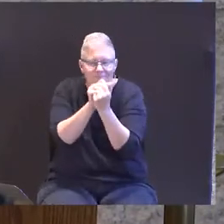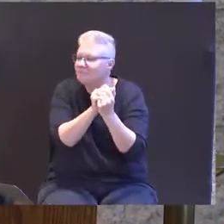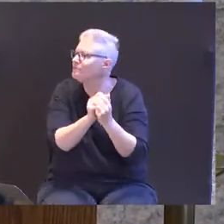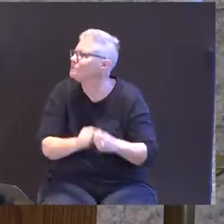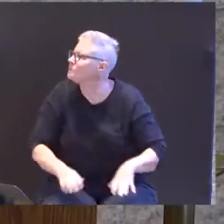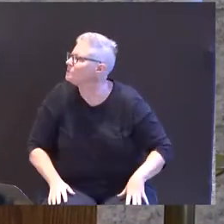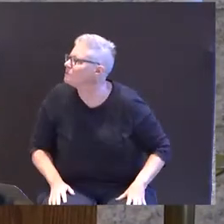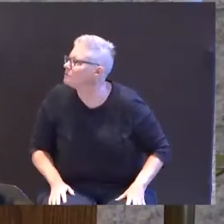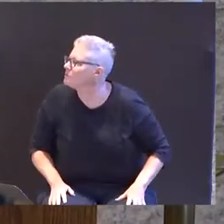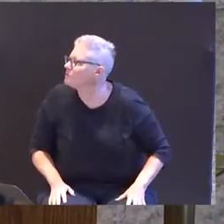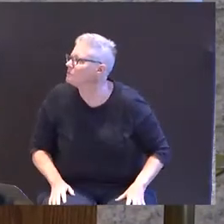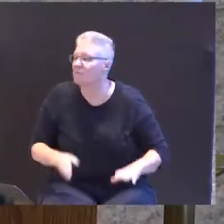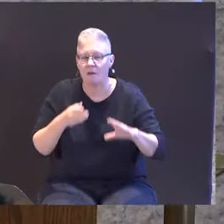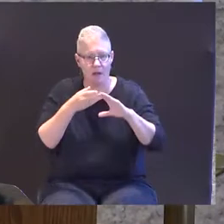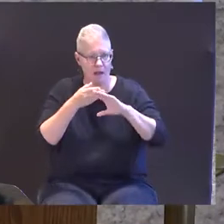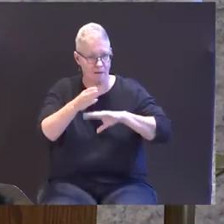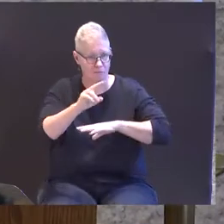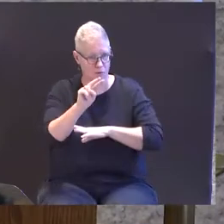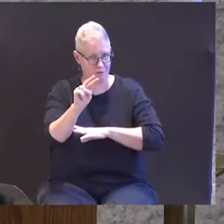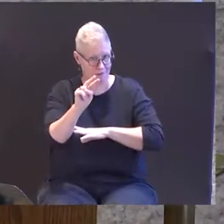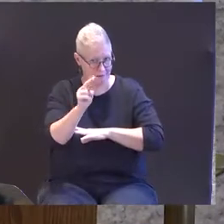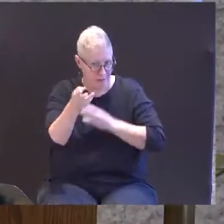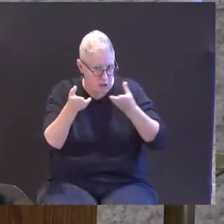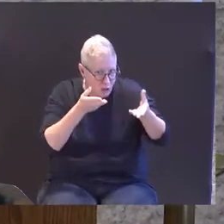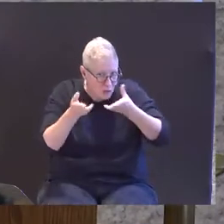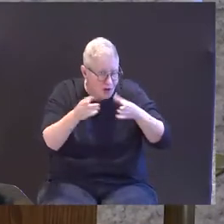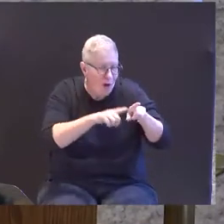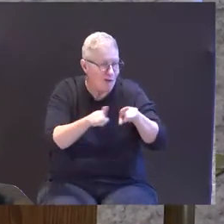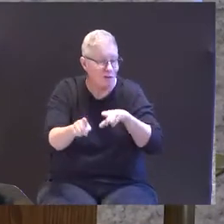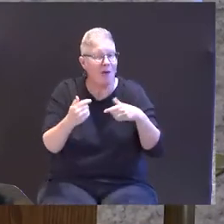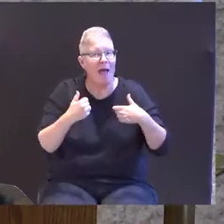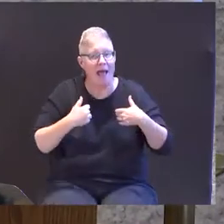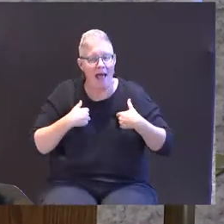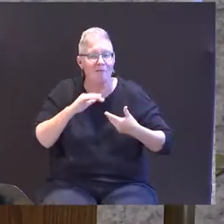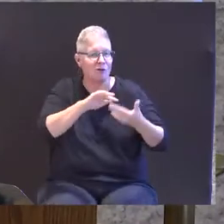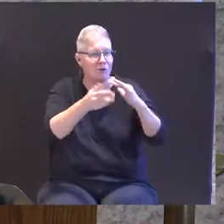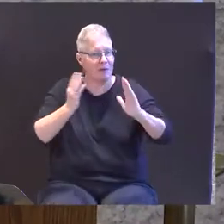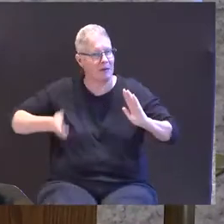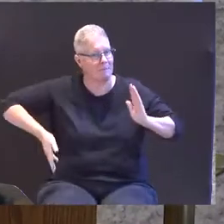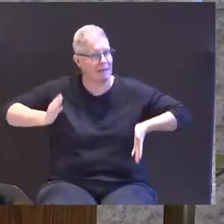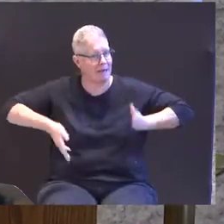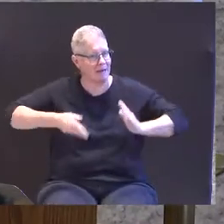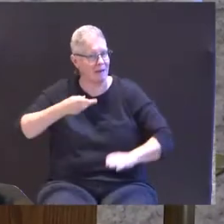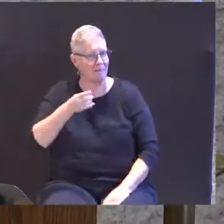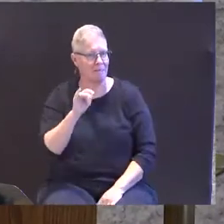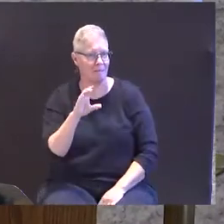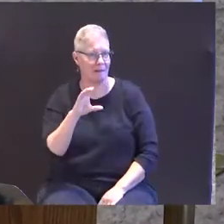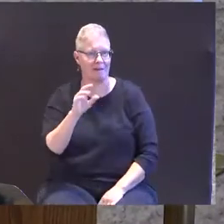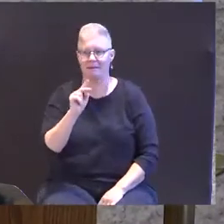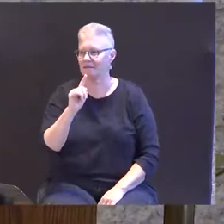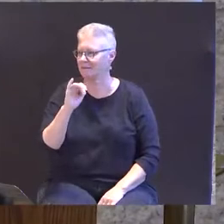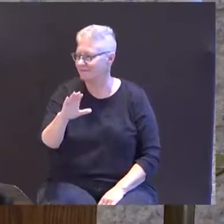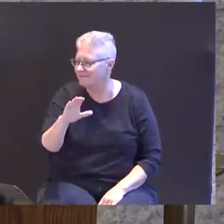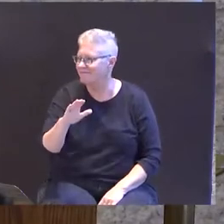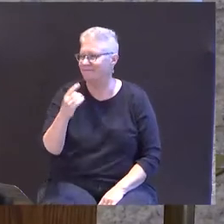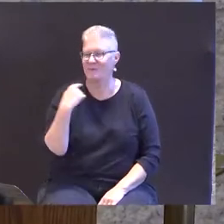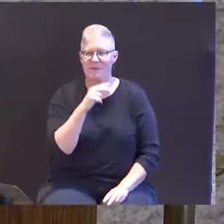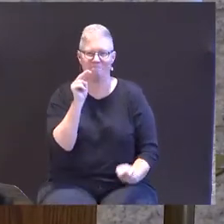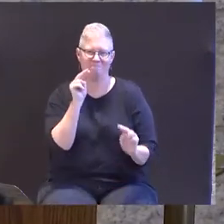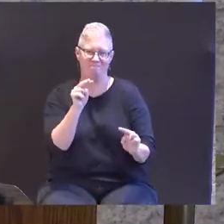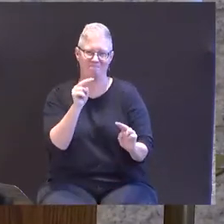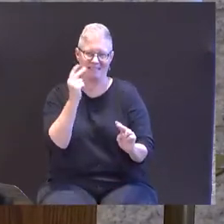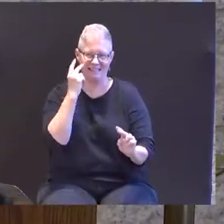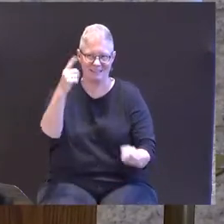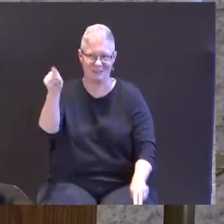after our second service is our community picnic, and we look forward to seeing you. Together, we'll create joy and feel